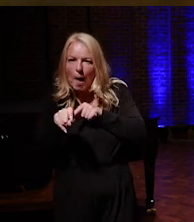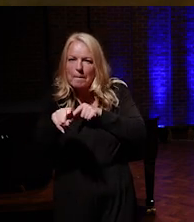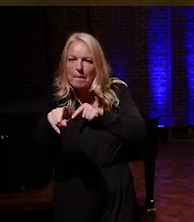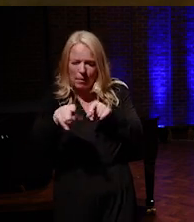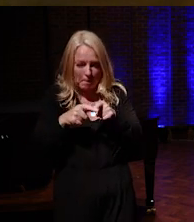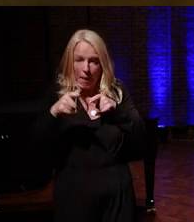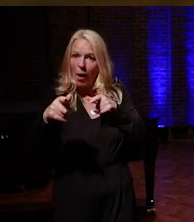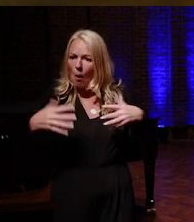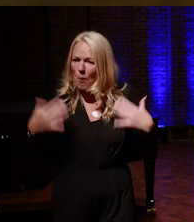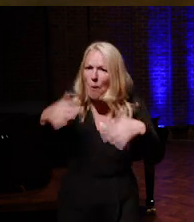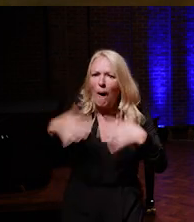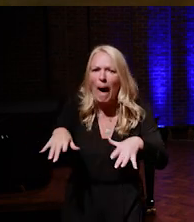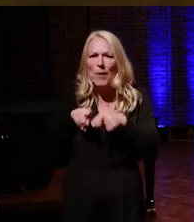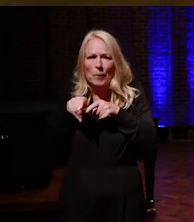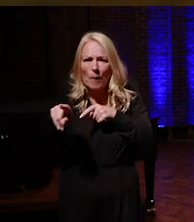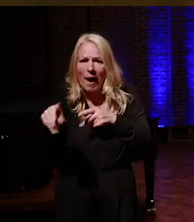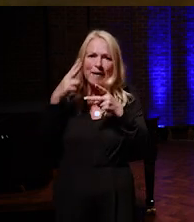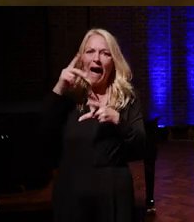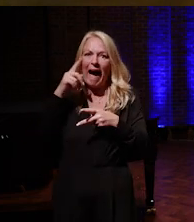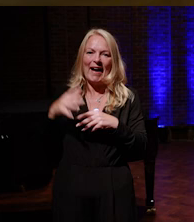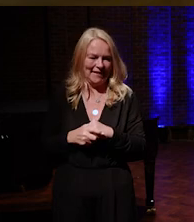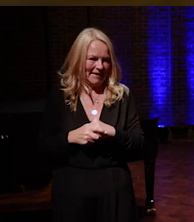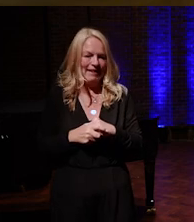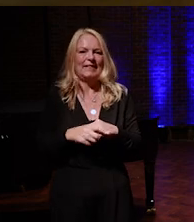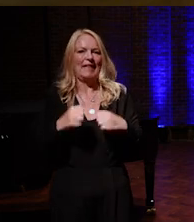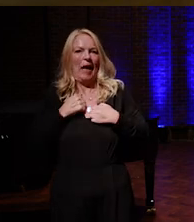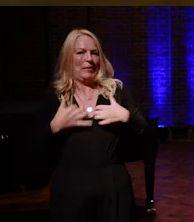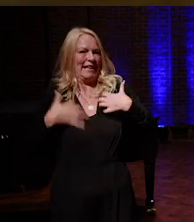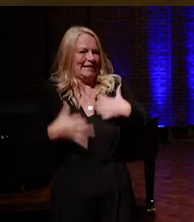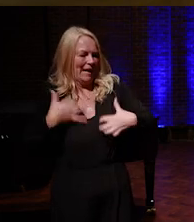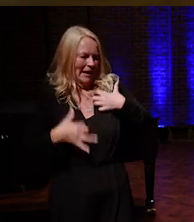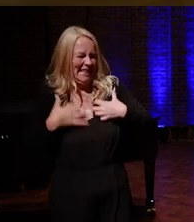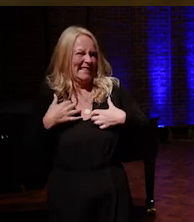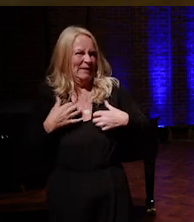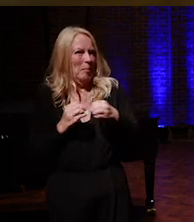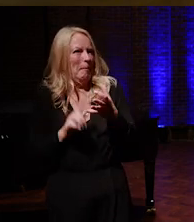And I'm like, whoa, look at that worm! Because that's the voice I make when I'm excited by bugs.